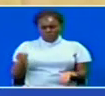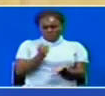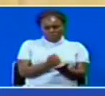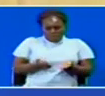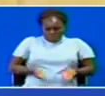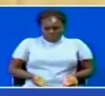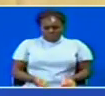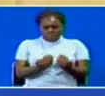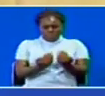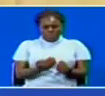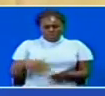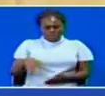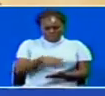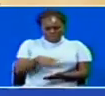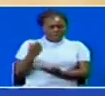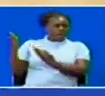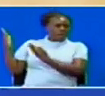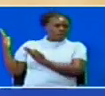maternity wing of this facility.